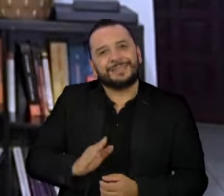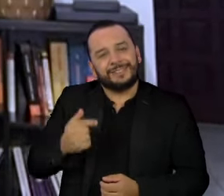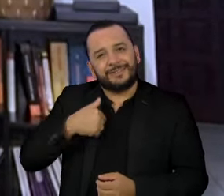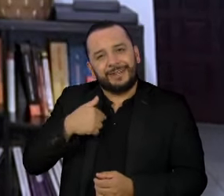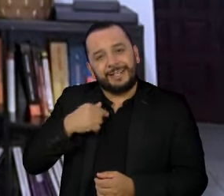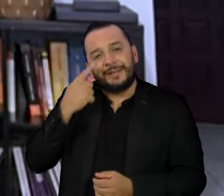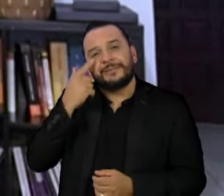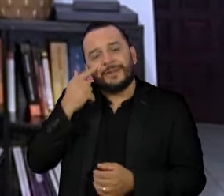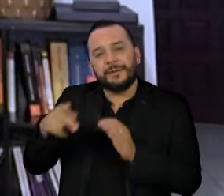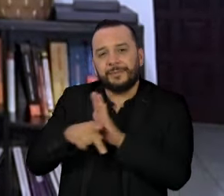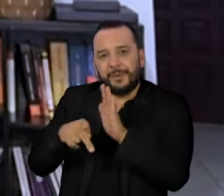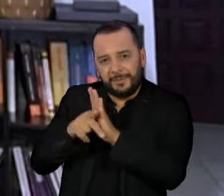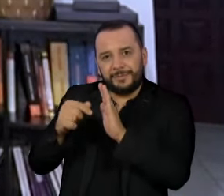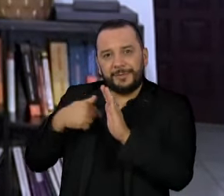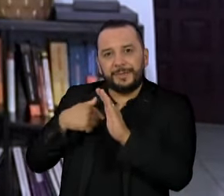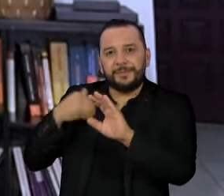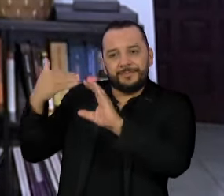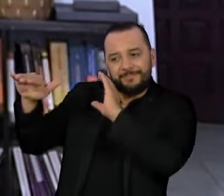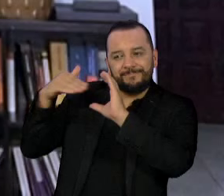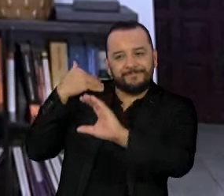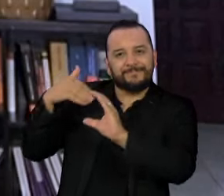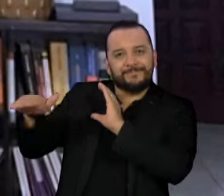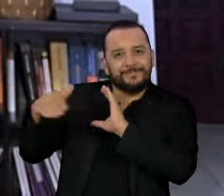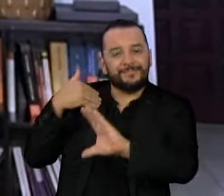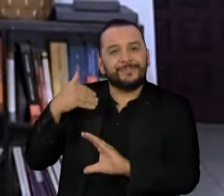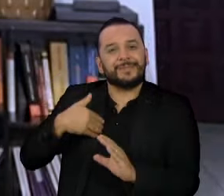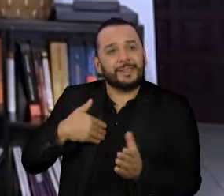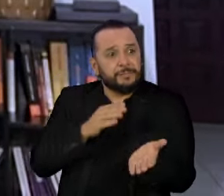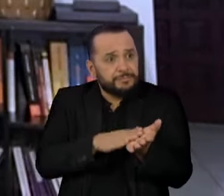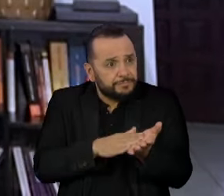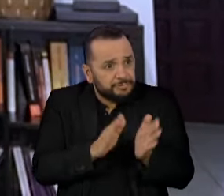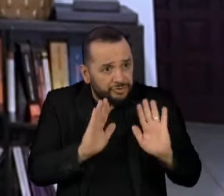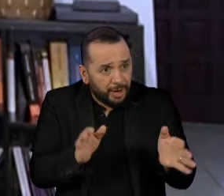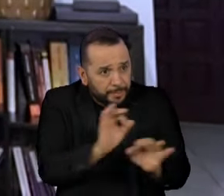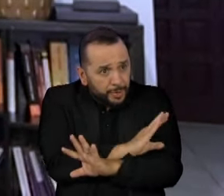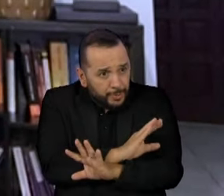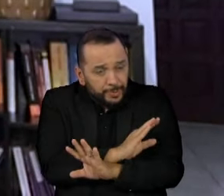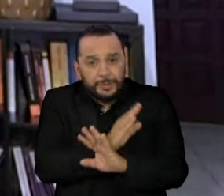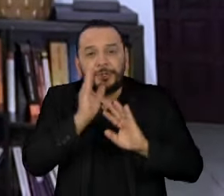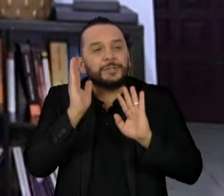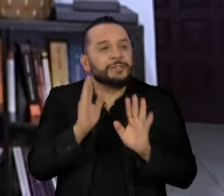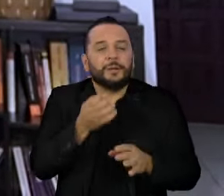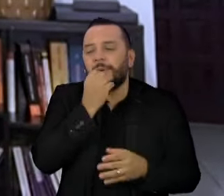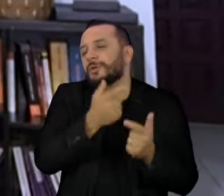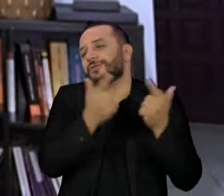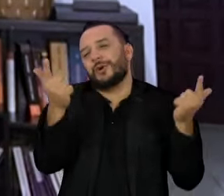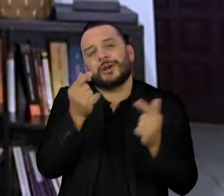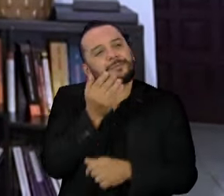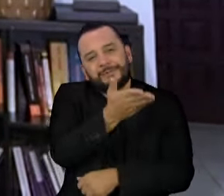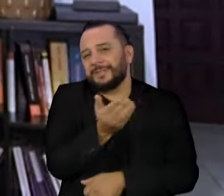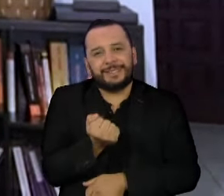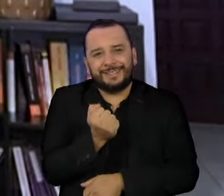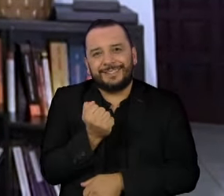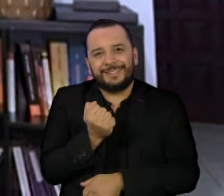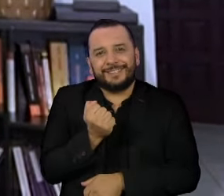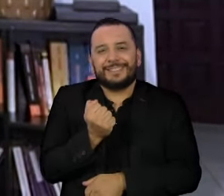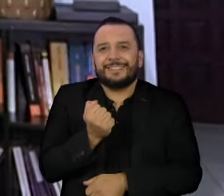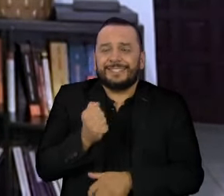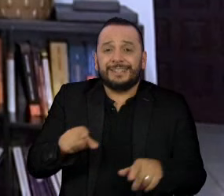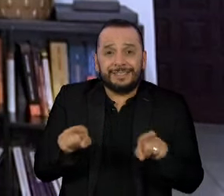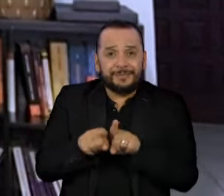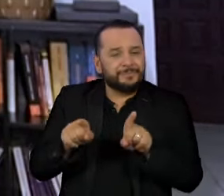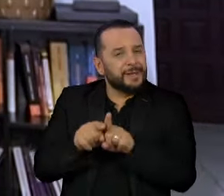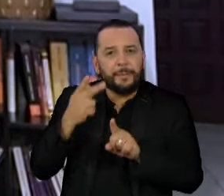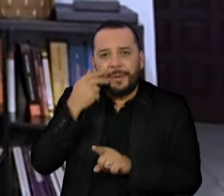follow by text he would send me a text and say are you done yet um good luck well you know and so having that kind of connection to my